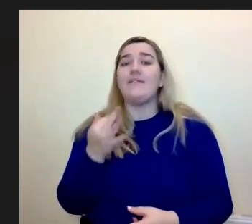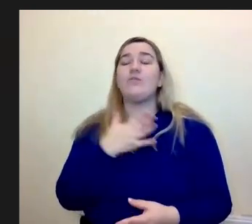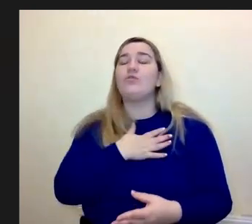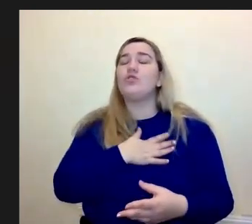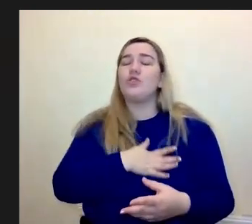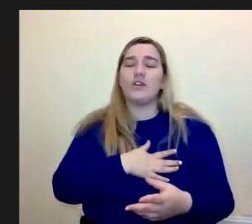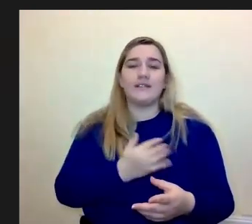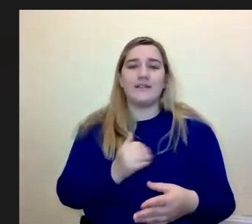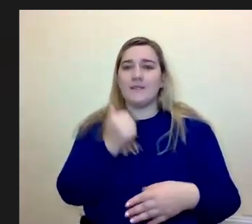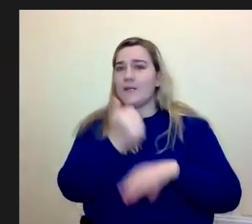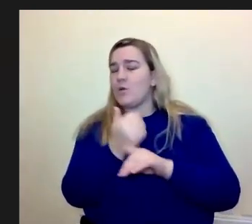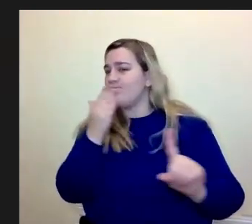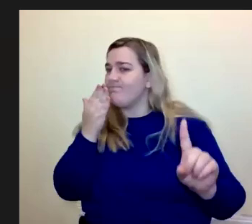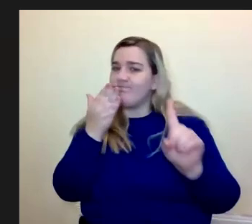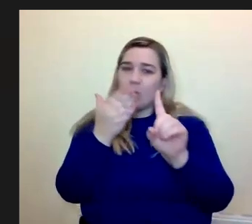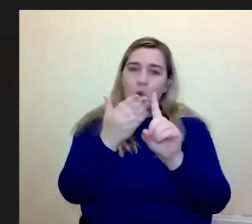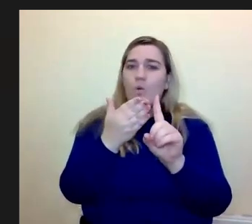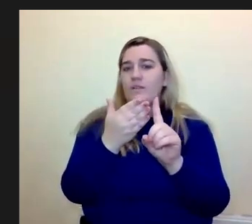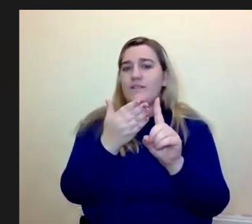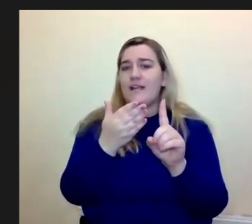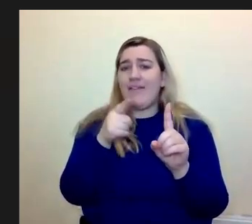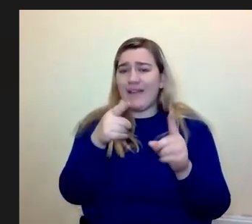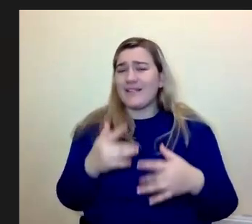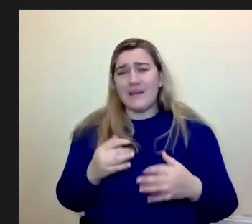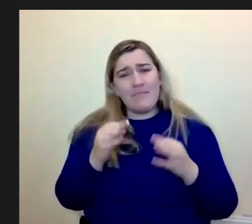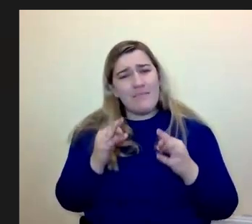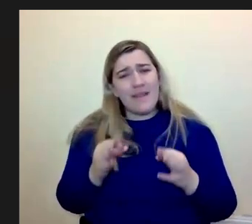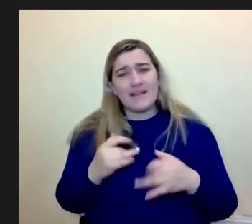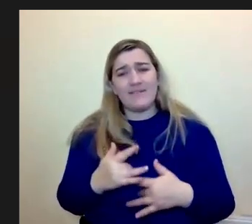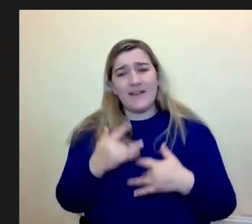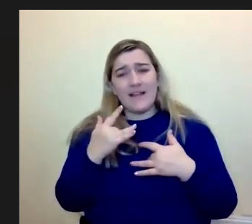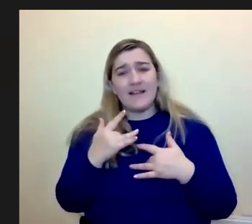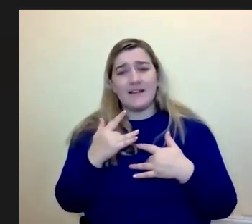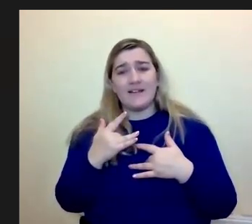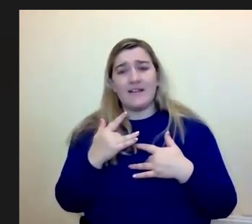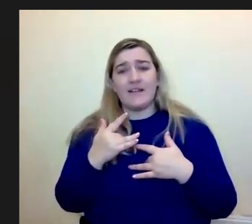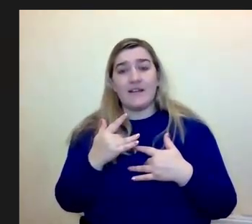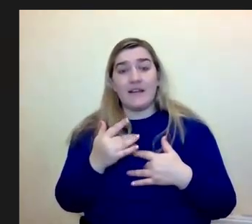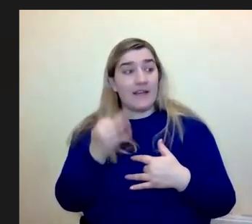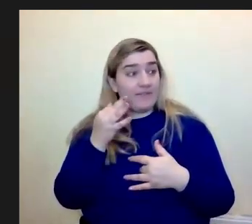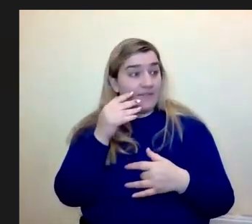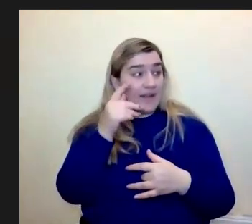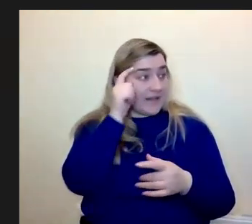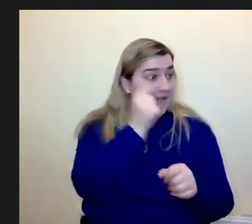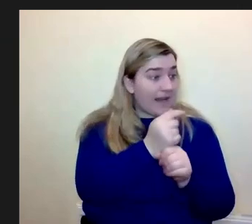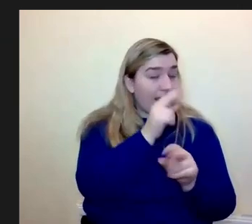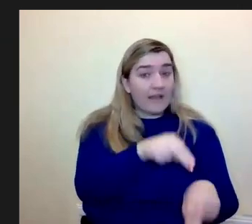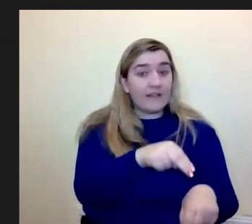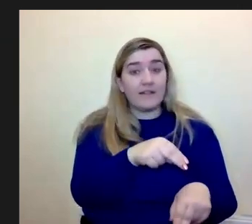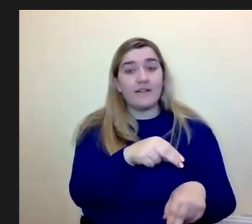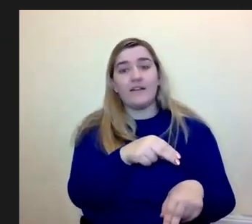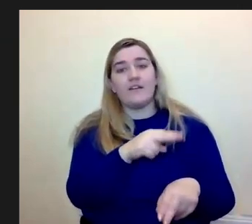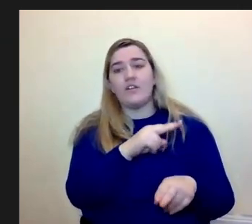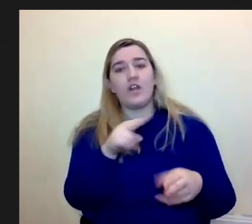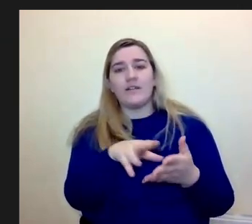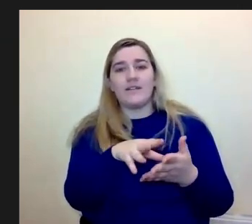gives me amazing feeling that, oh my God, they pick me. I can do anything. I do not have